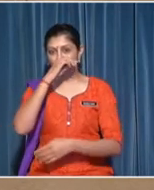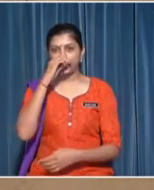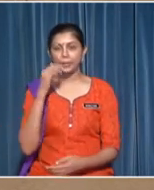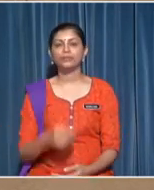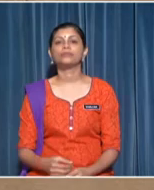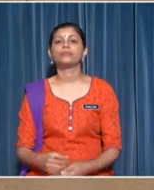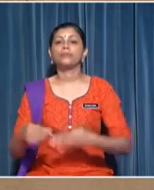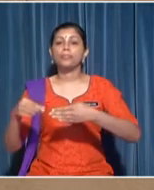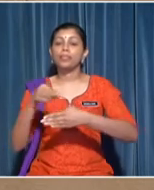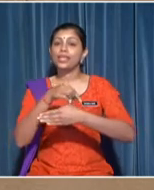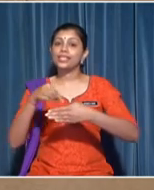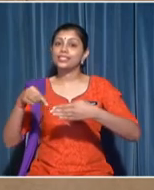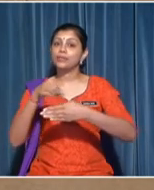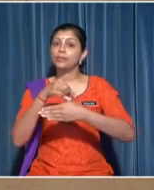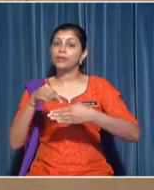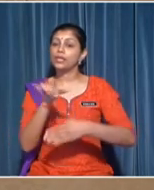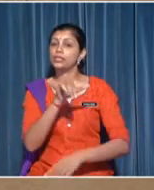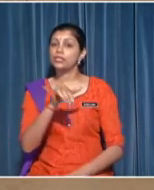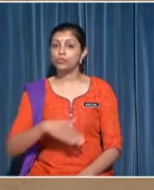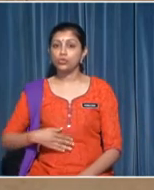The zipper bag is your stomach.